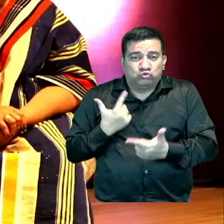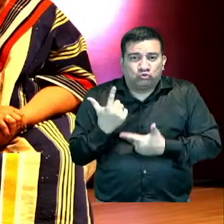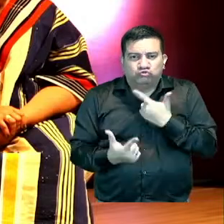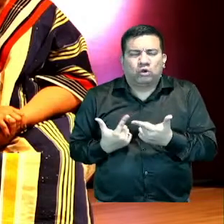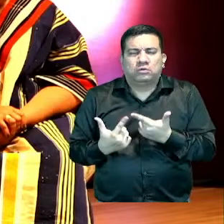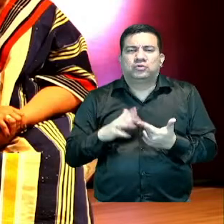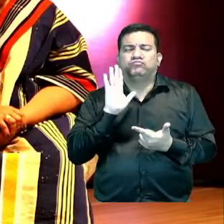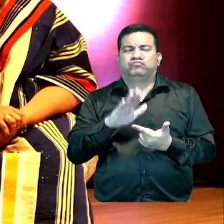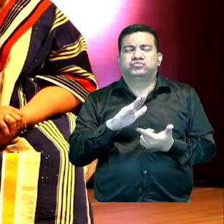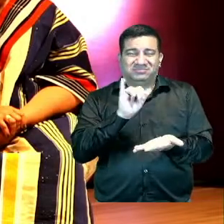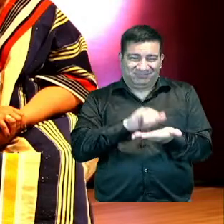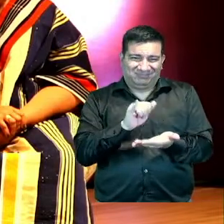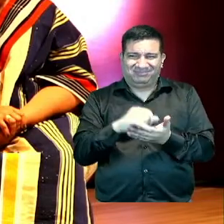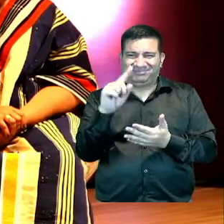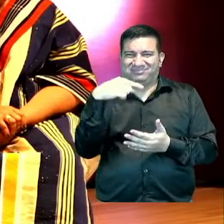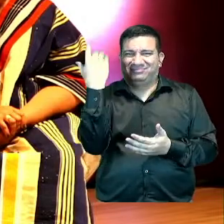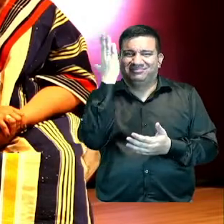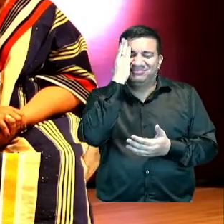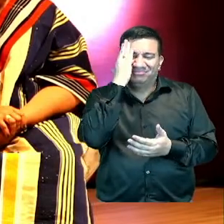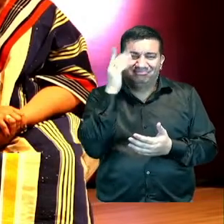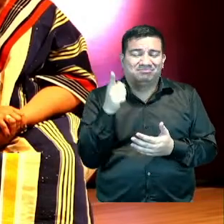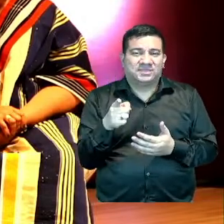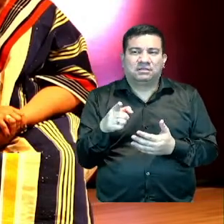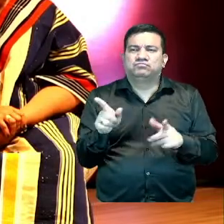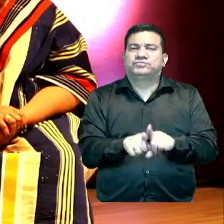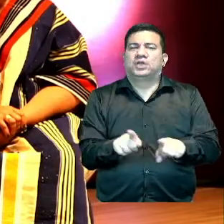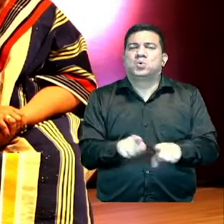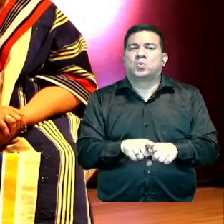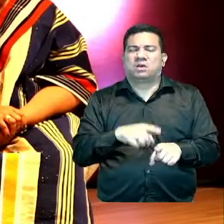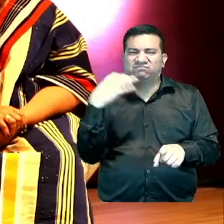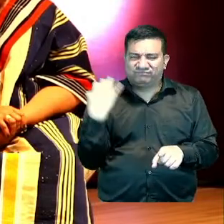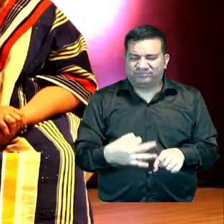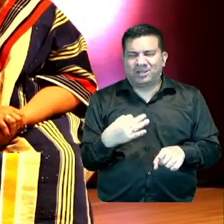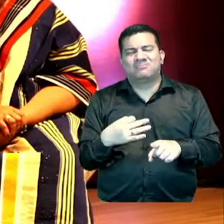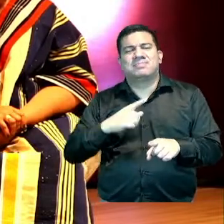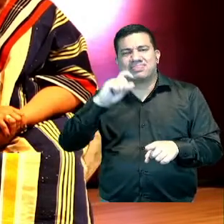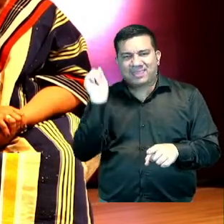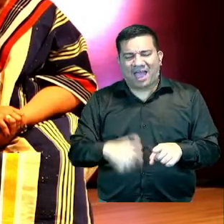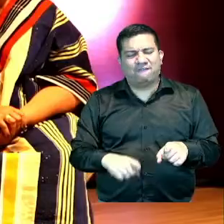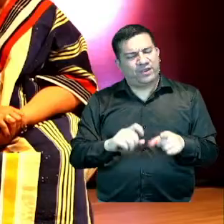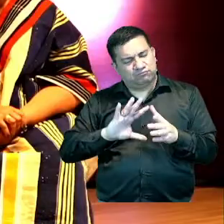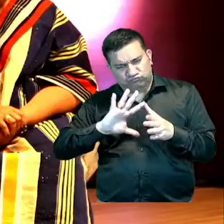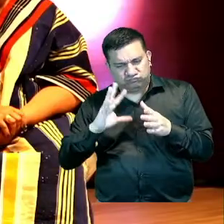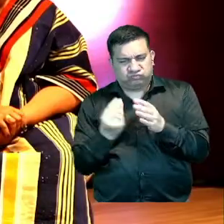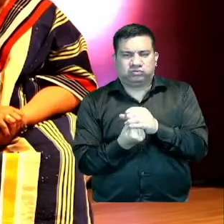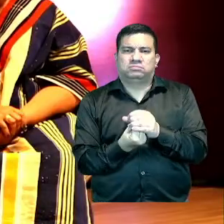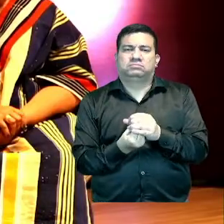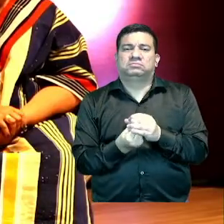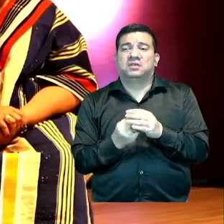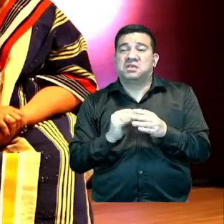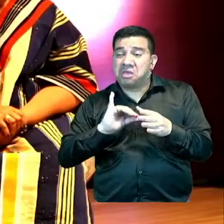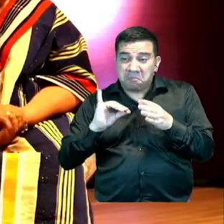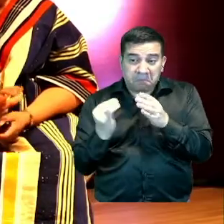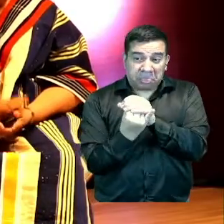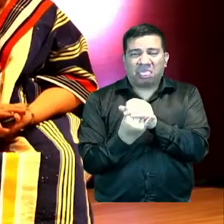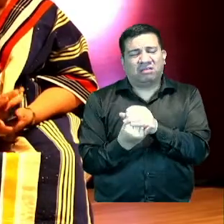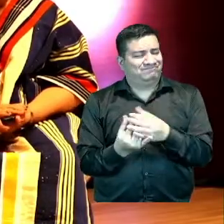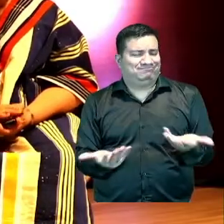The fight against the neoliberal model is anti-racist, otherwise it won't prosper.